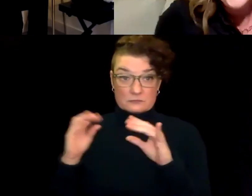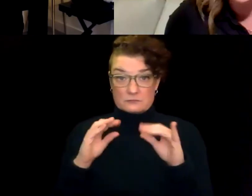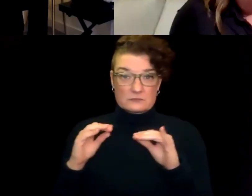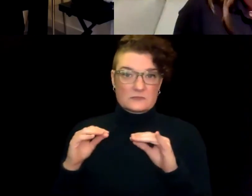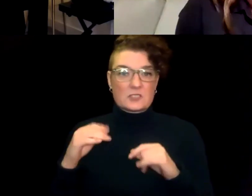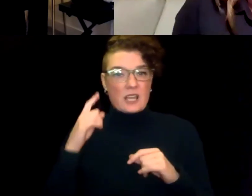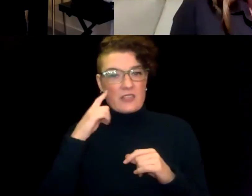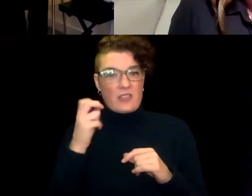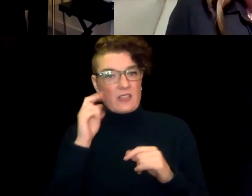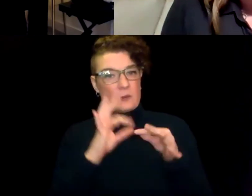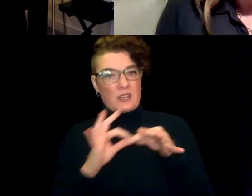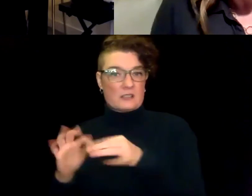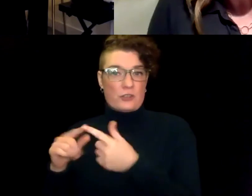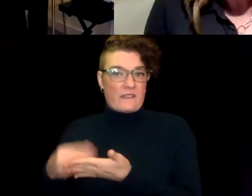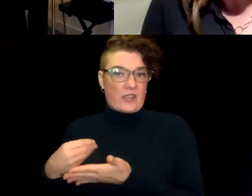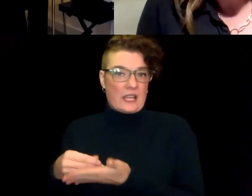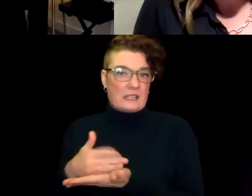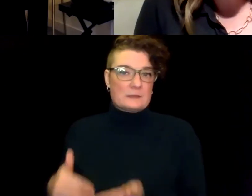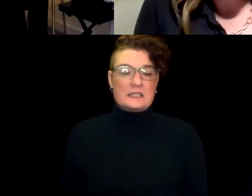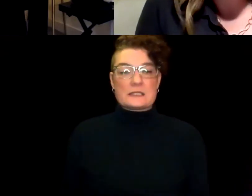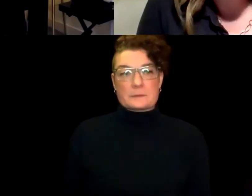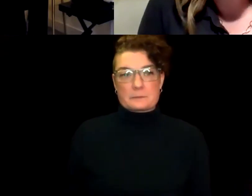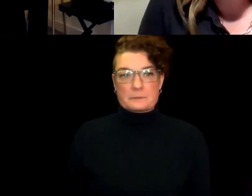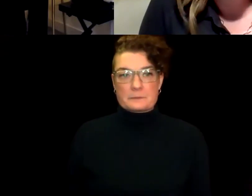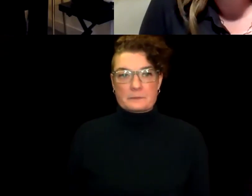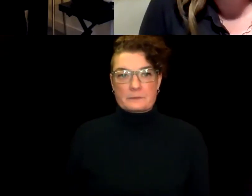a little bit to the finance piece of it. Yeah.